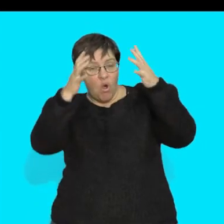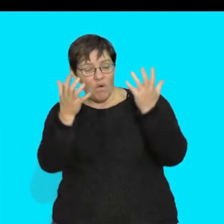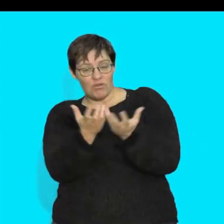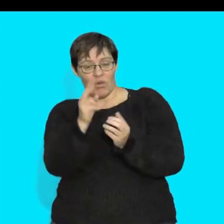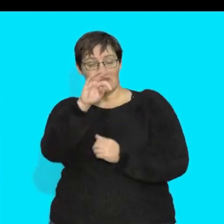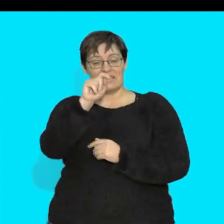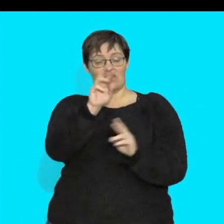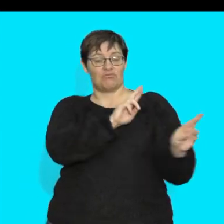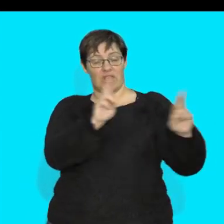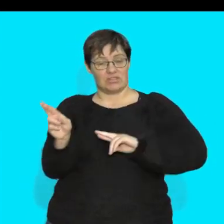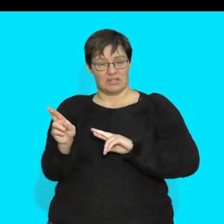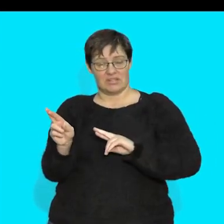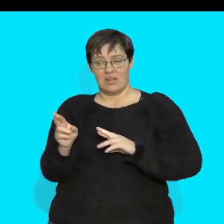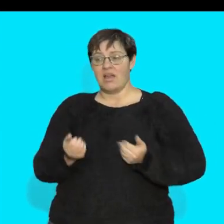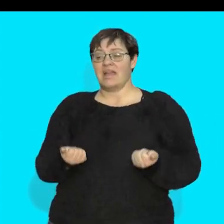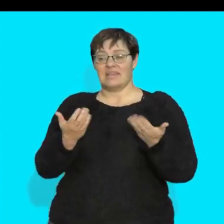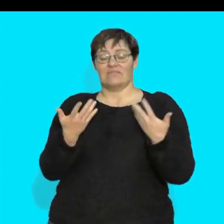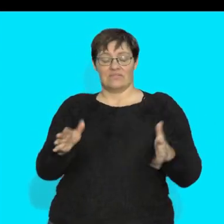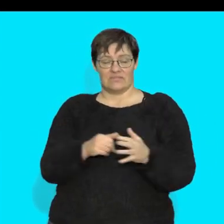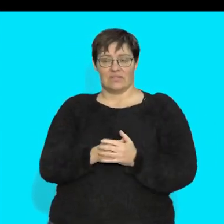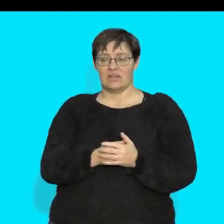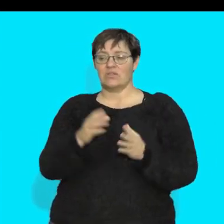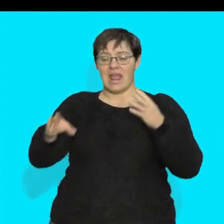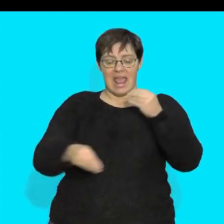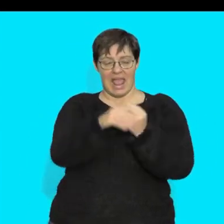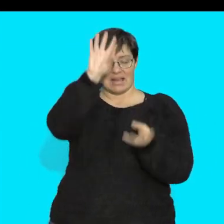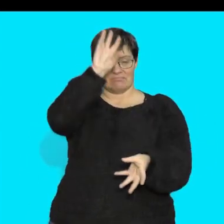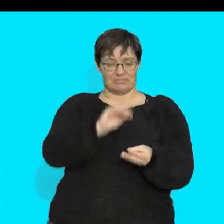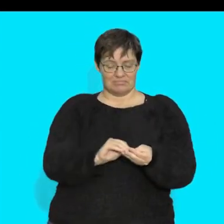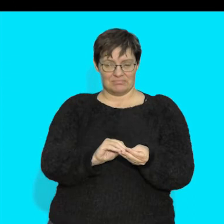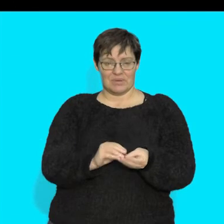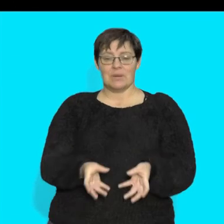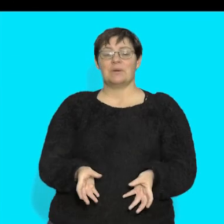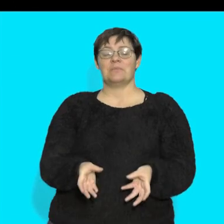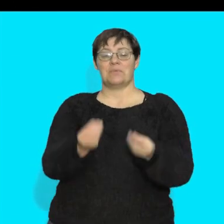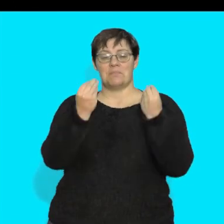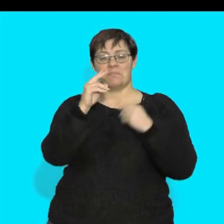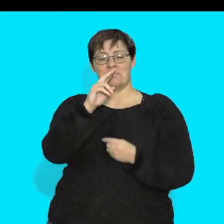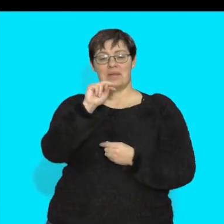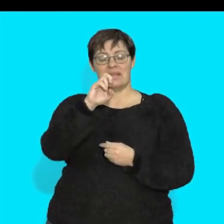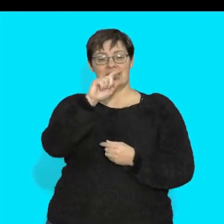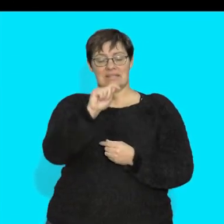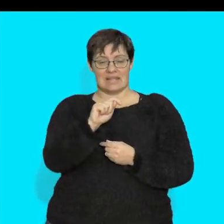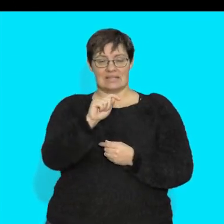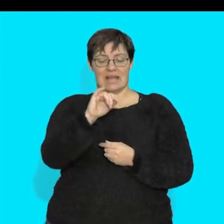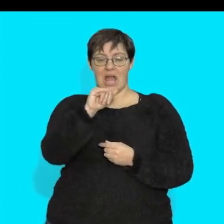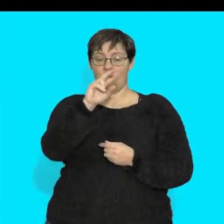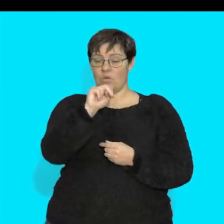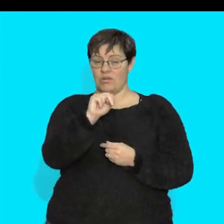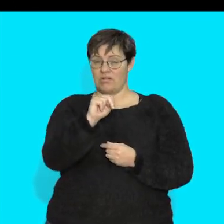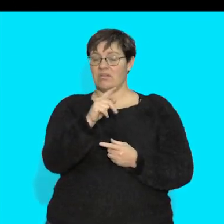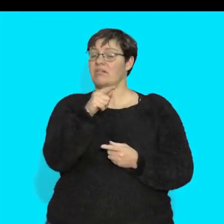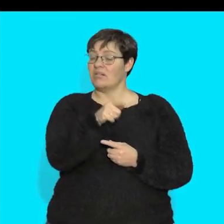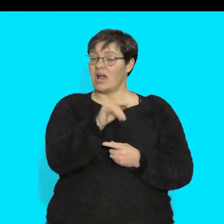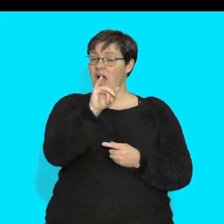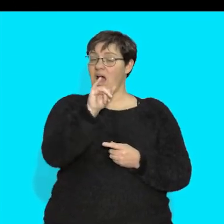the overall net reactions are given over here. We can add these 2 together to get the net ion